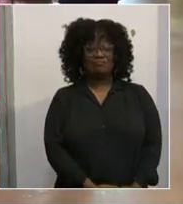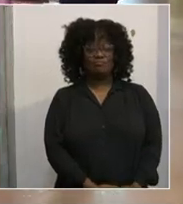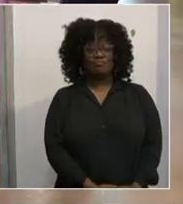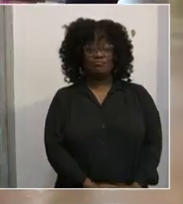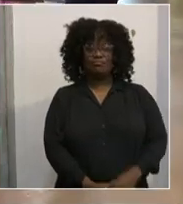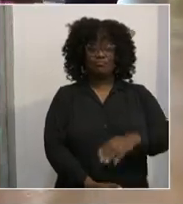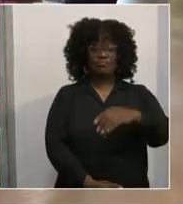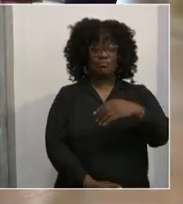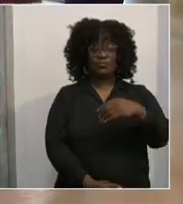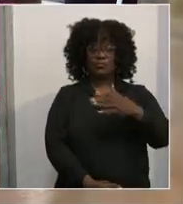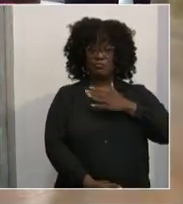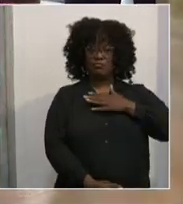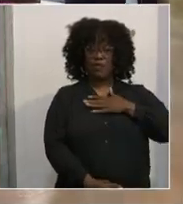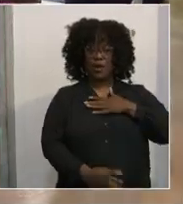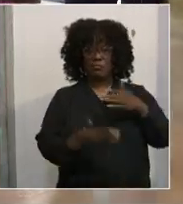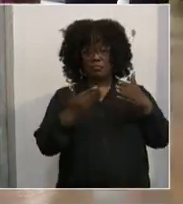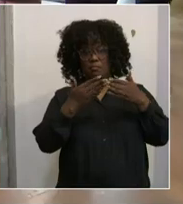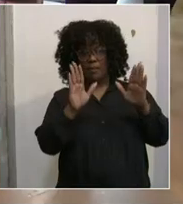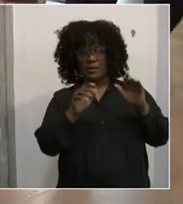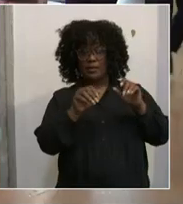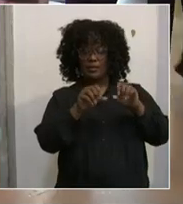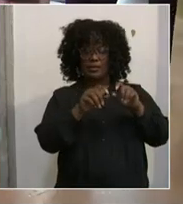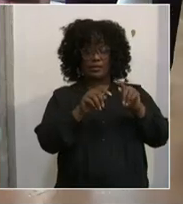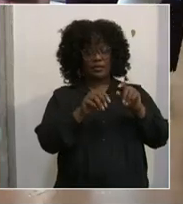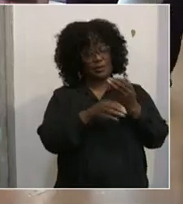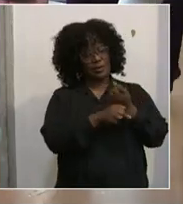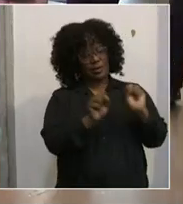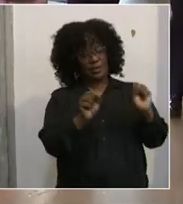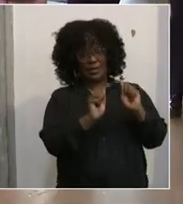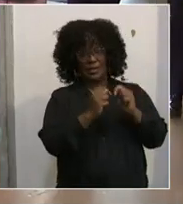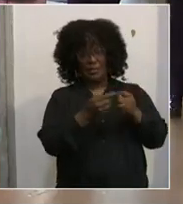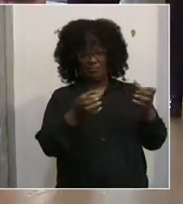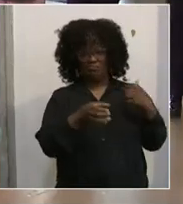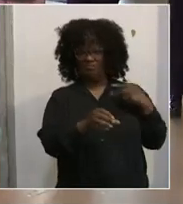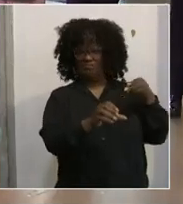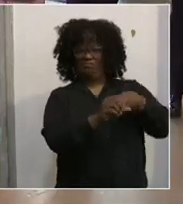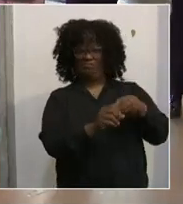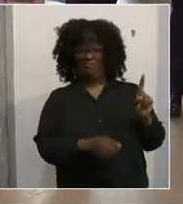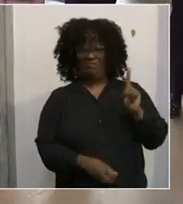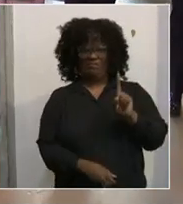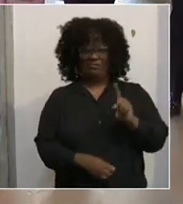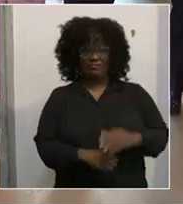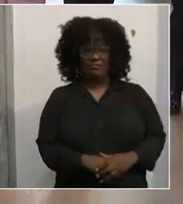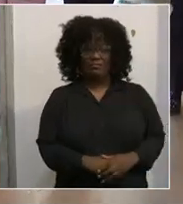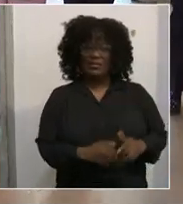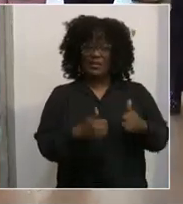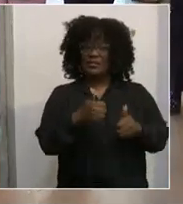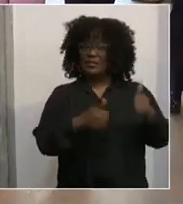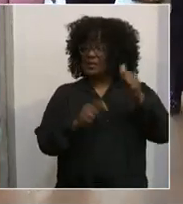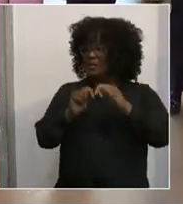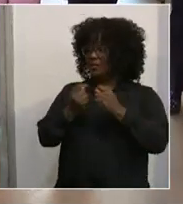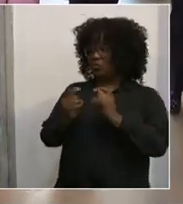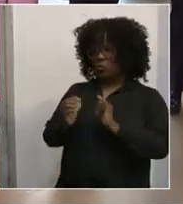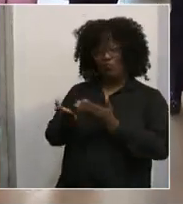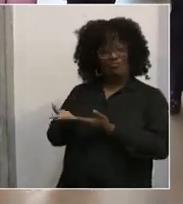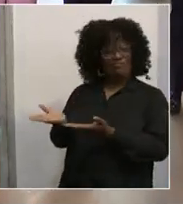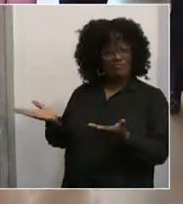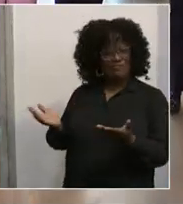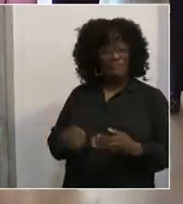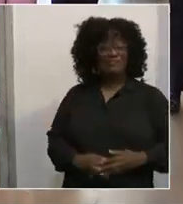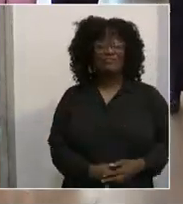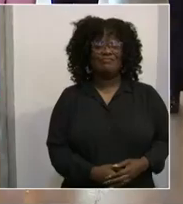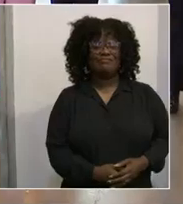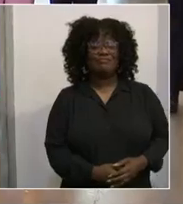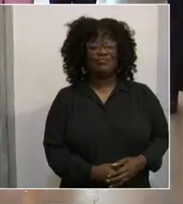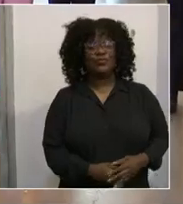and administration, and also representatives of Capitol Pride. Give them a big round of applause. Stand